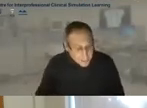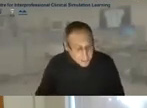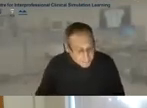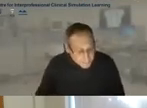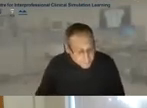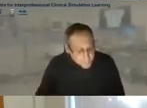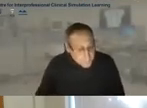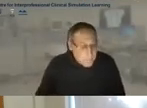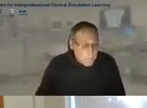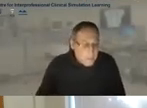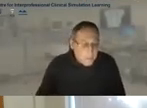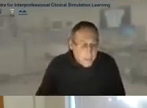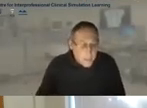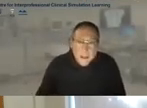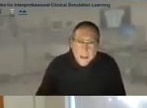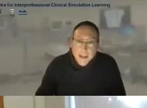part,